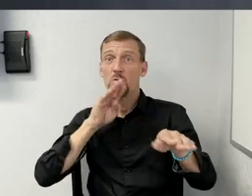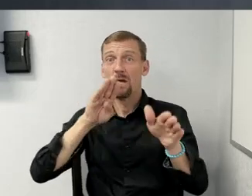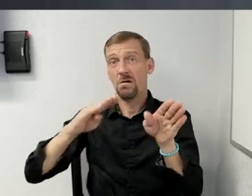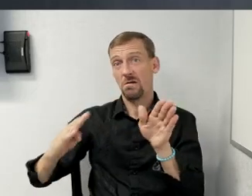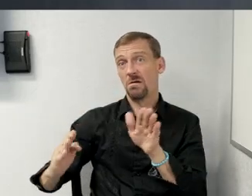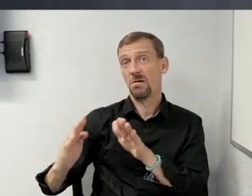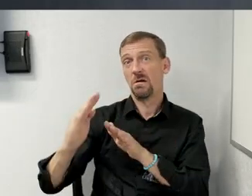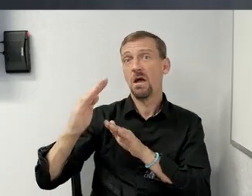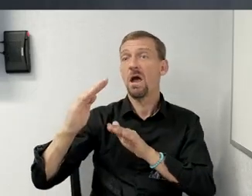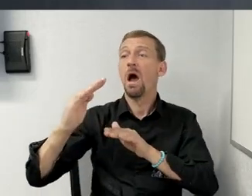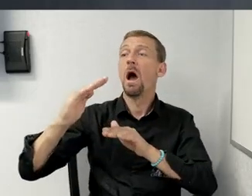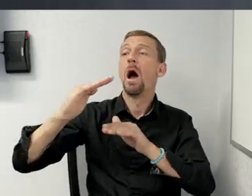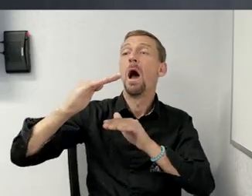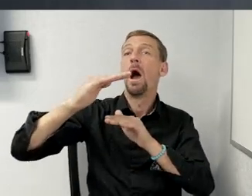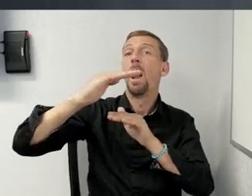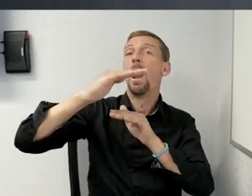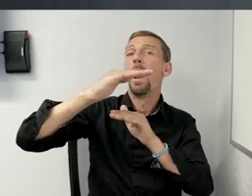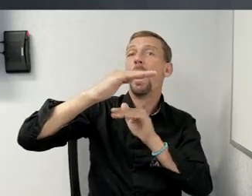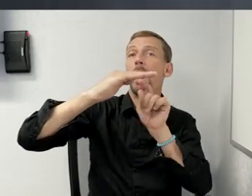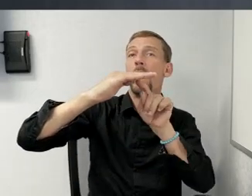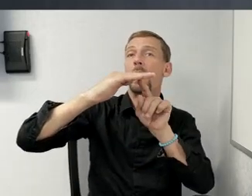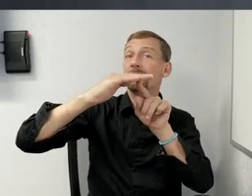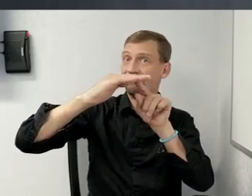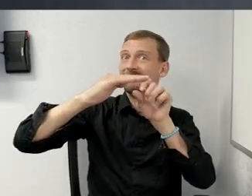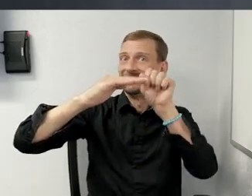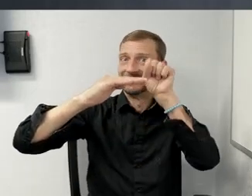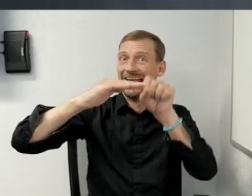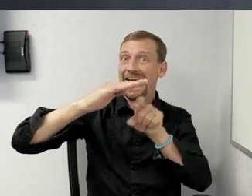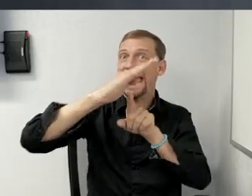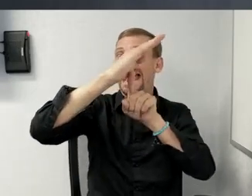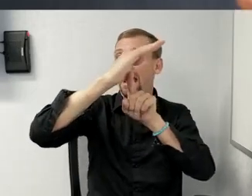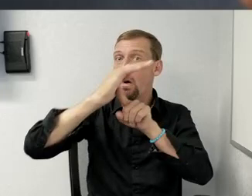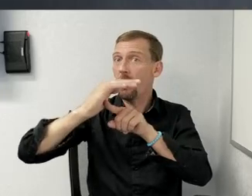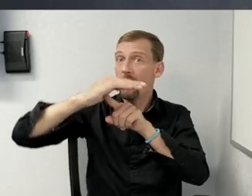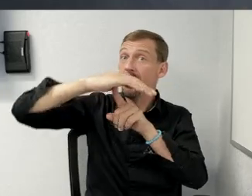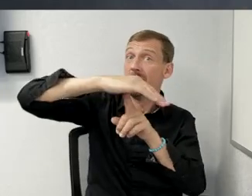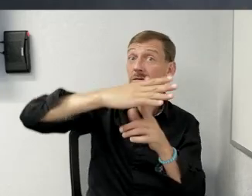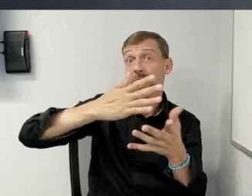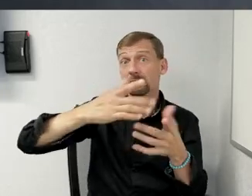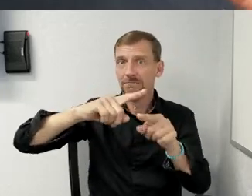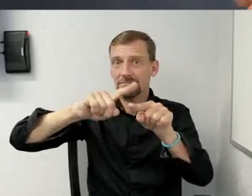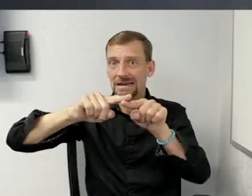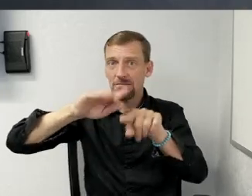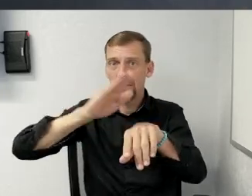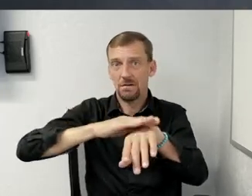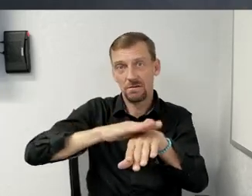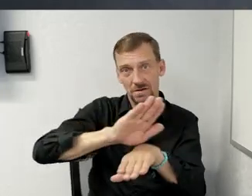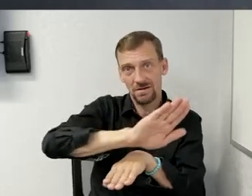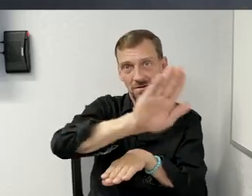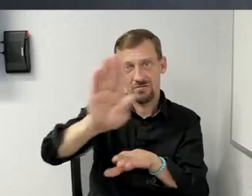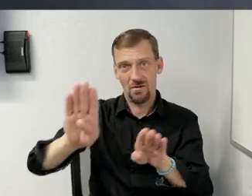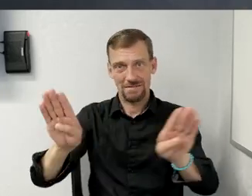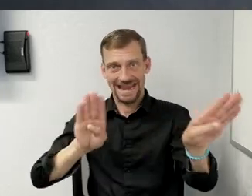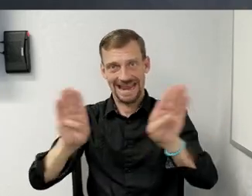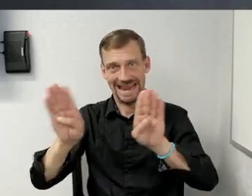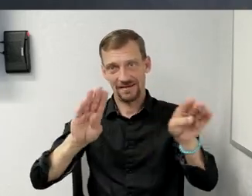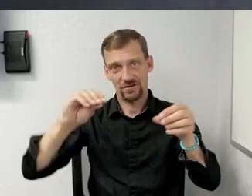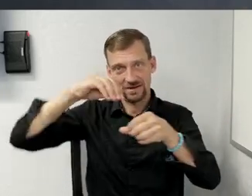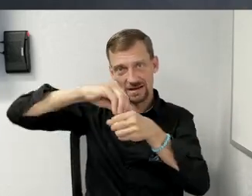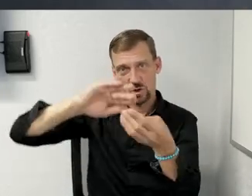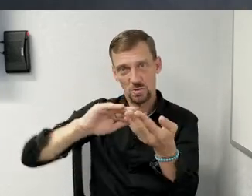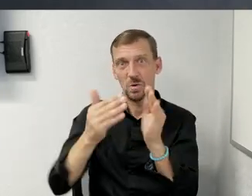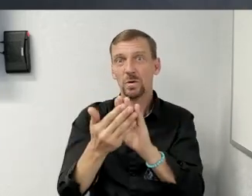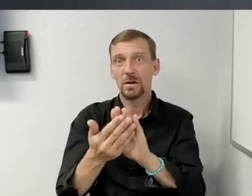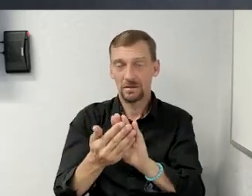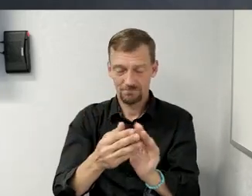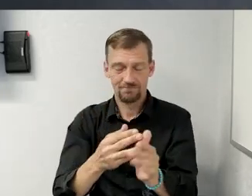but obviously that plateau can change pretty significantly depending on our behaviors out there in the community.